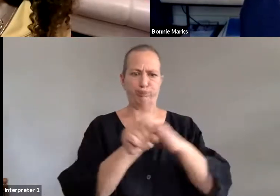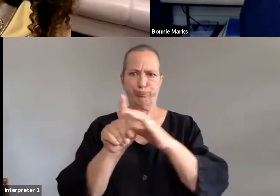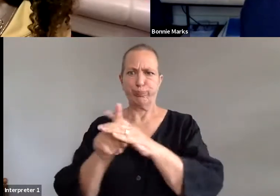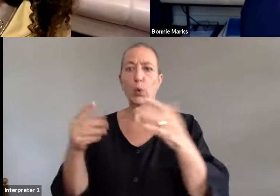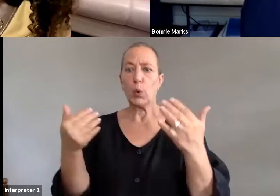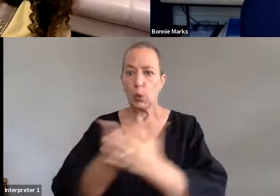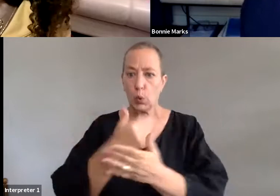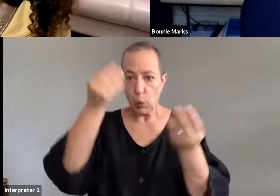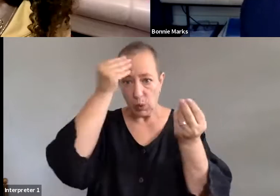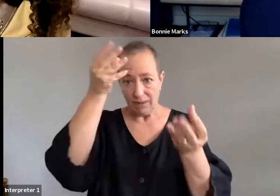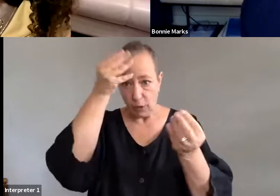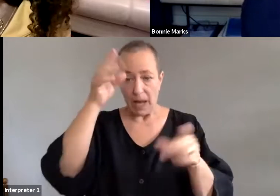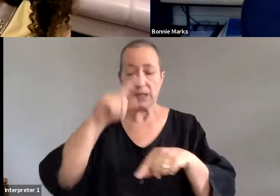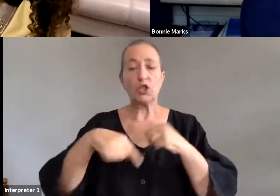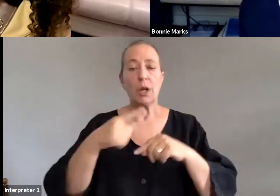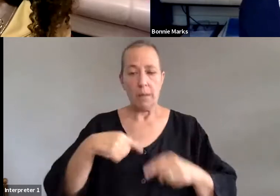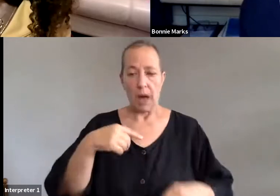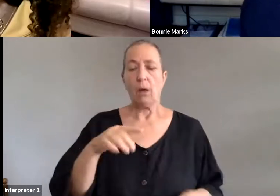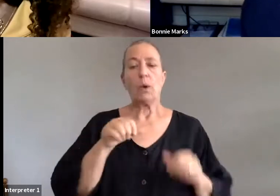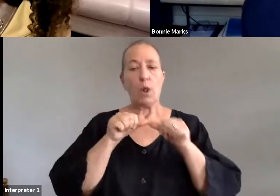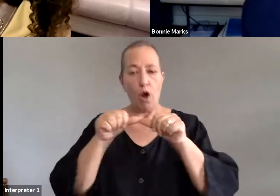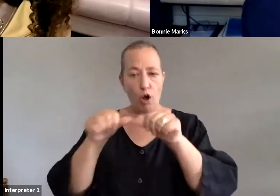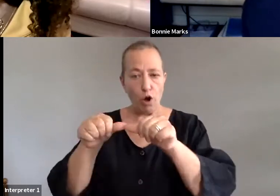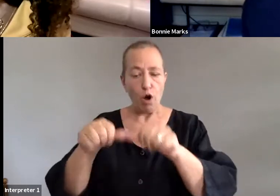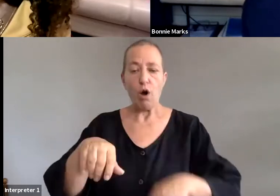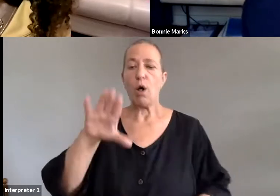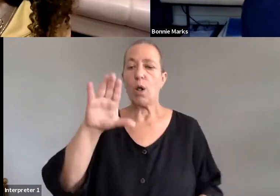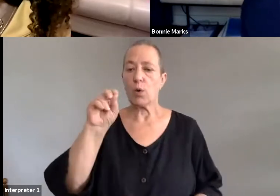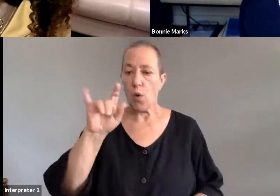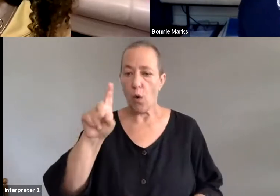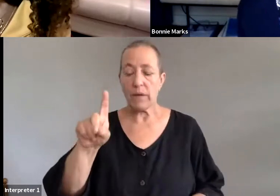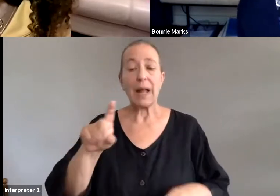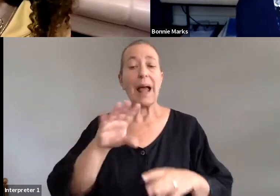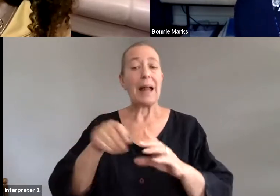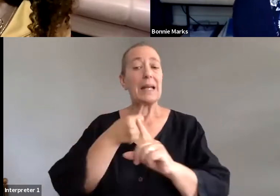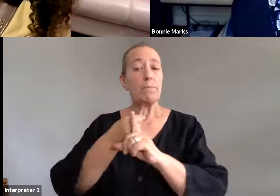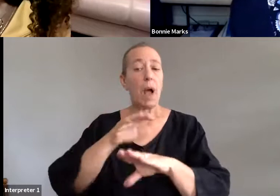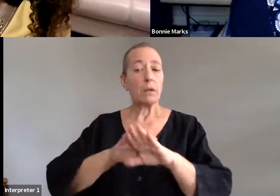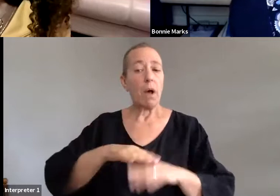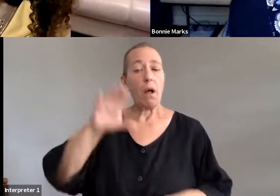and COVID-19 and the impact on cognitive and emotional functioning.